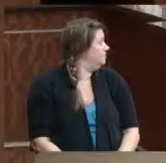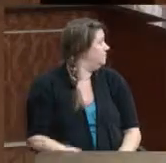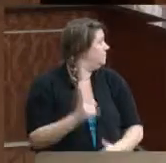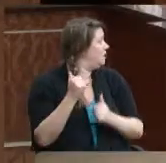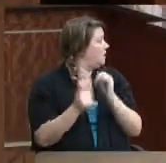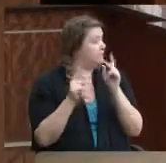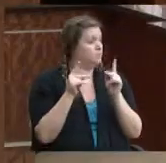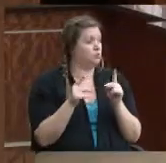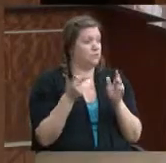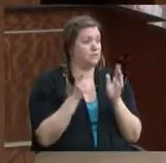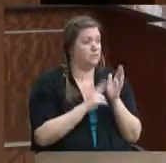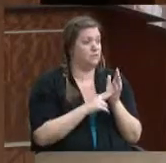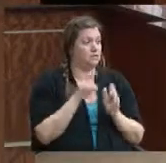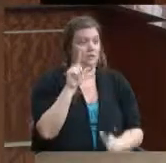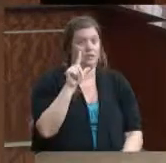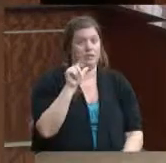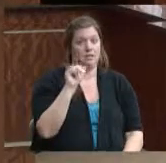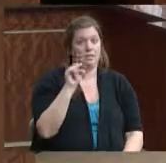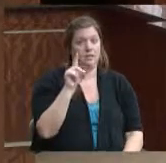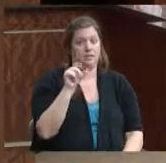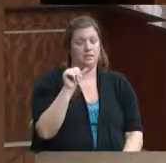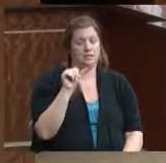I have signed up is Linda Griffin.